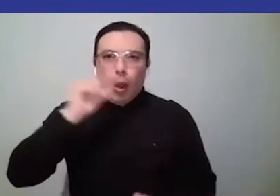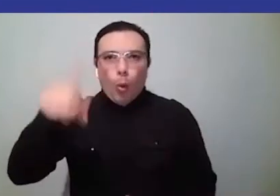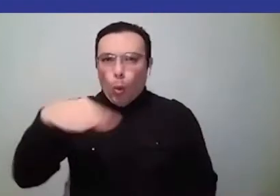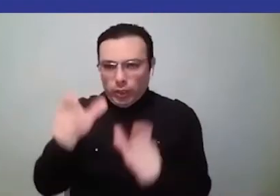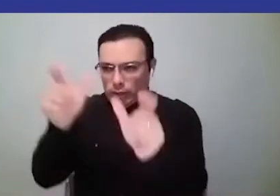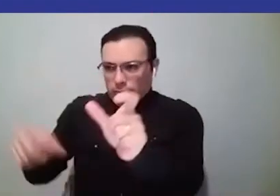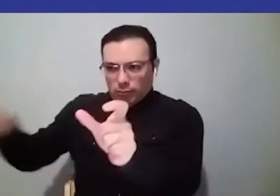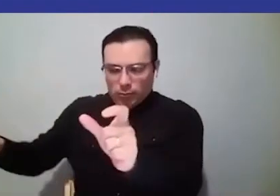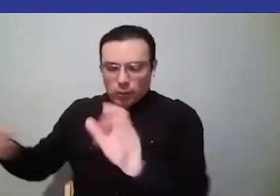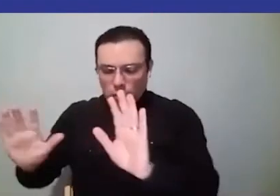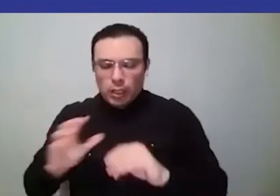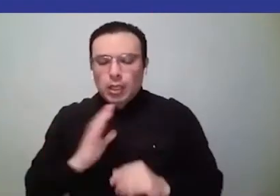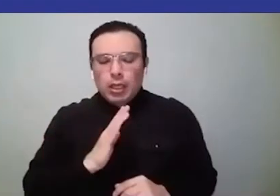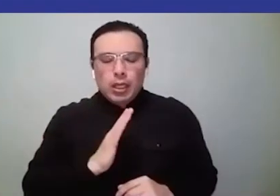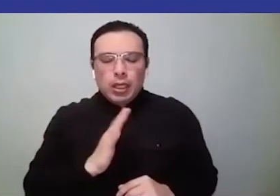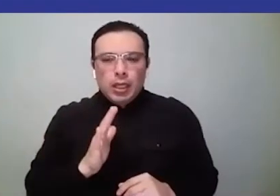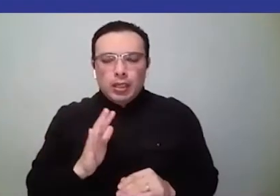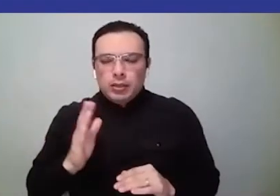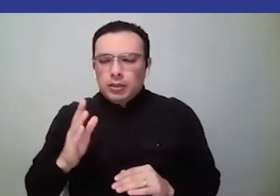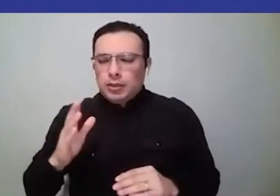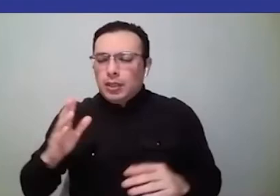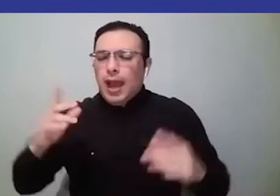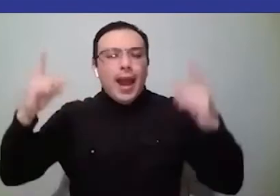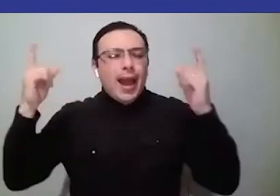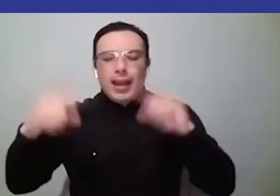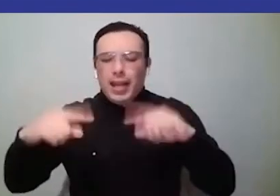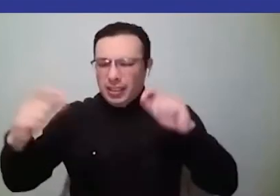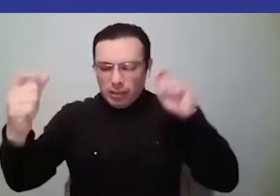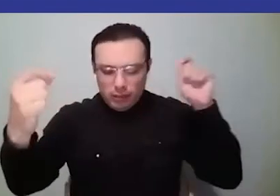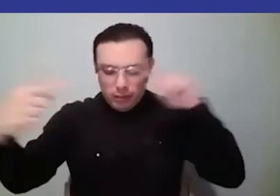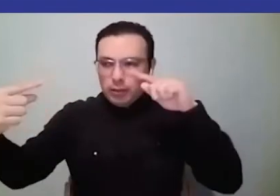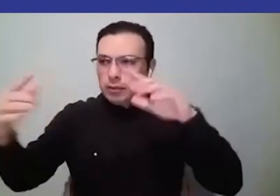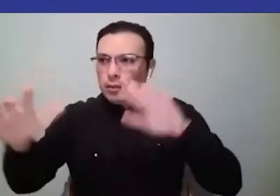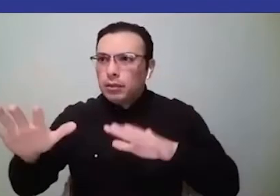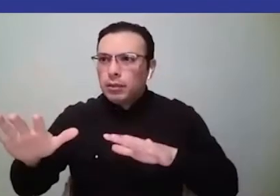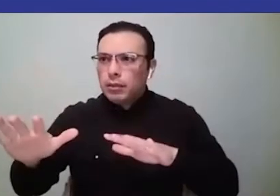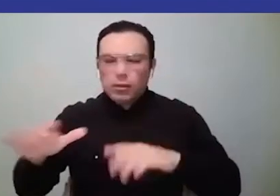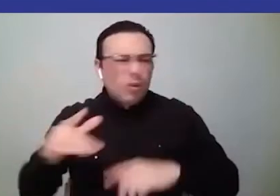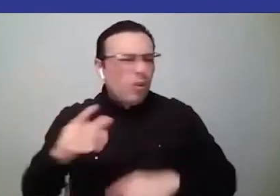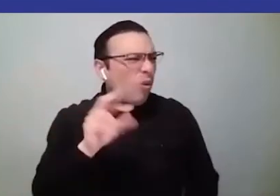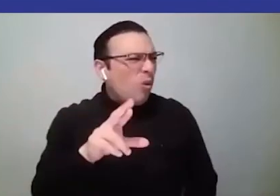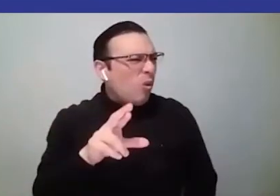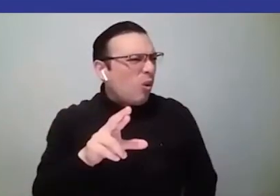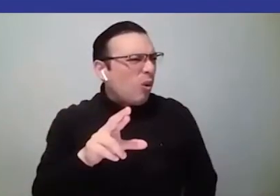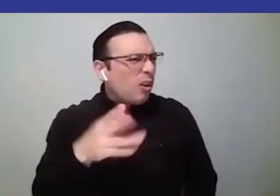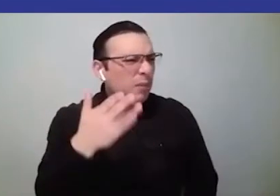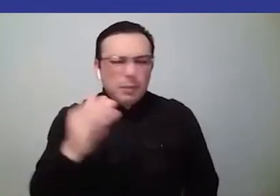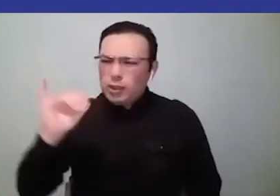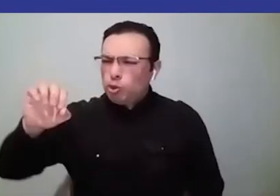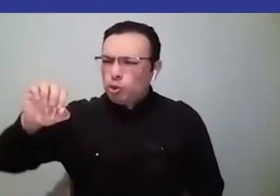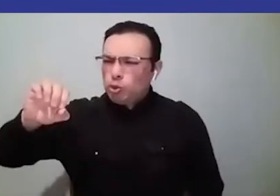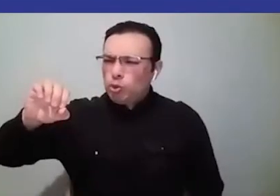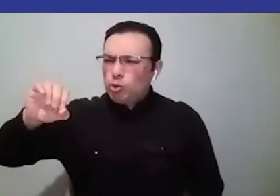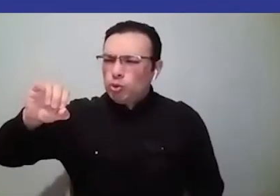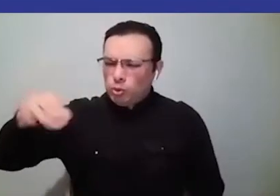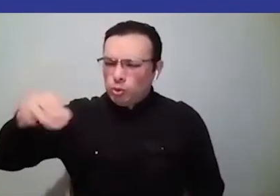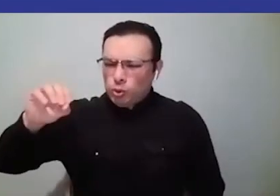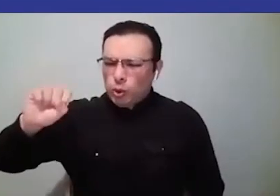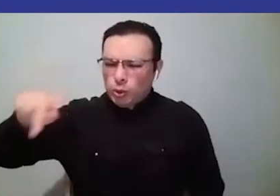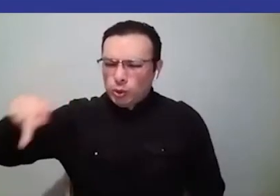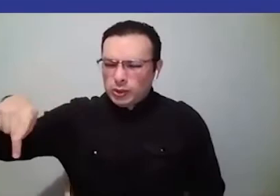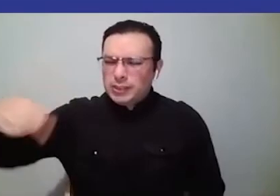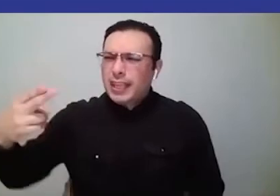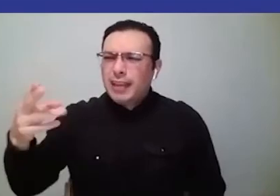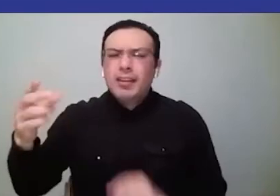like we said together, or I think Joseph just said the words, but like we started talking about breath,